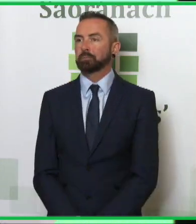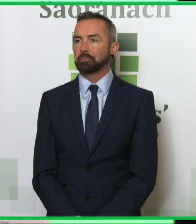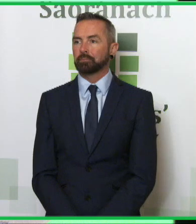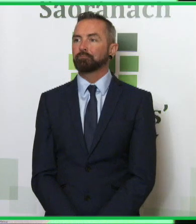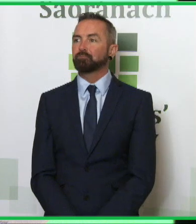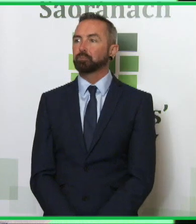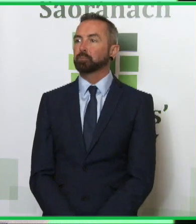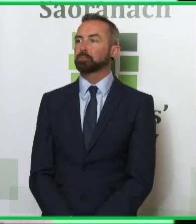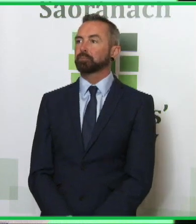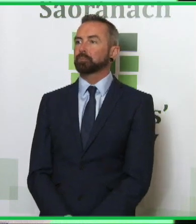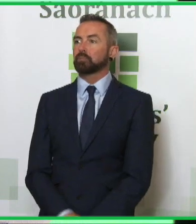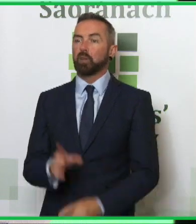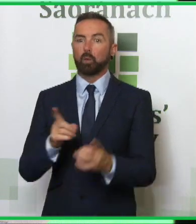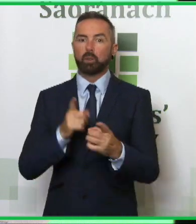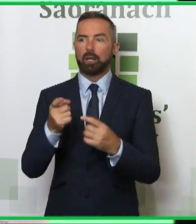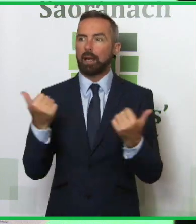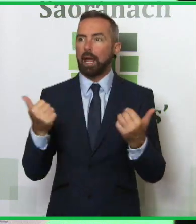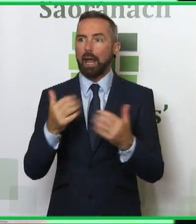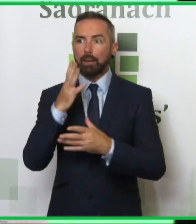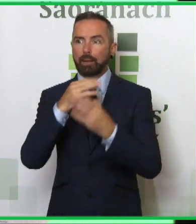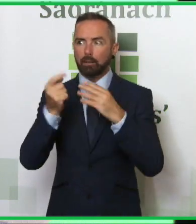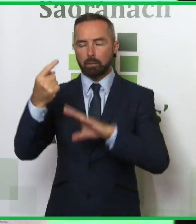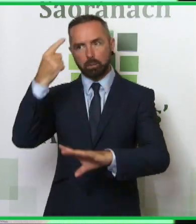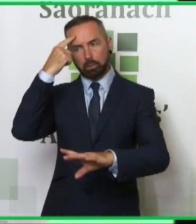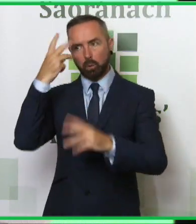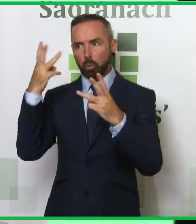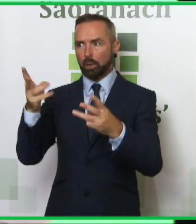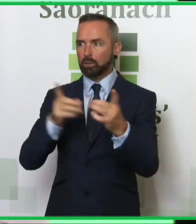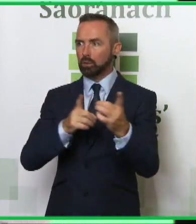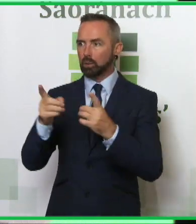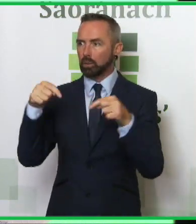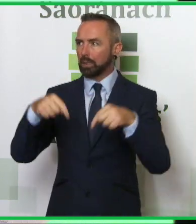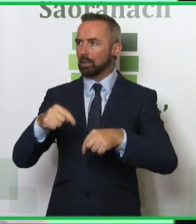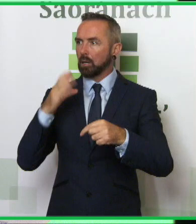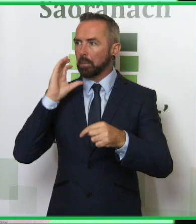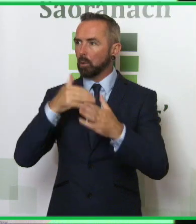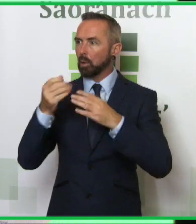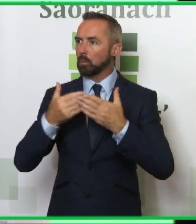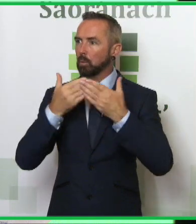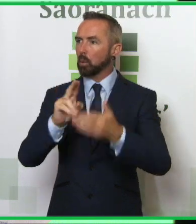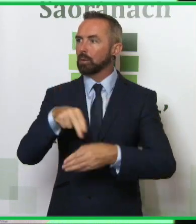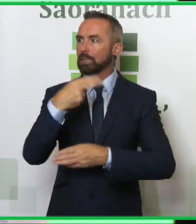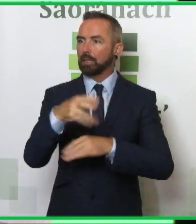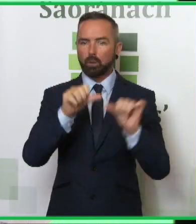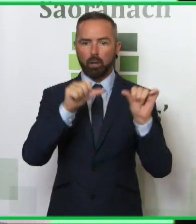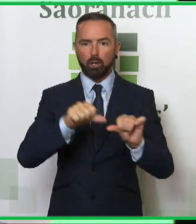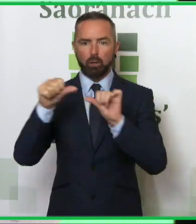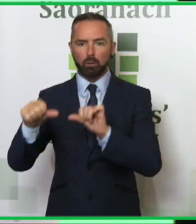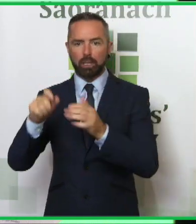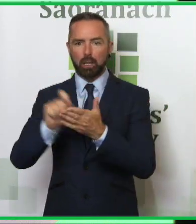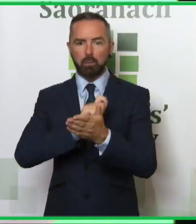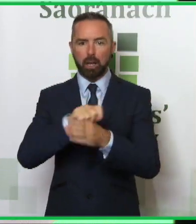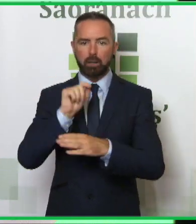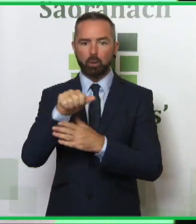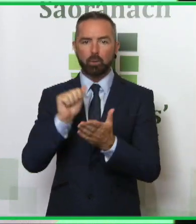that. Is there anything burning, changing people want to do here? Because what I propose next is we agree that we'll ballot on those